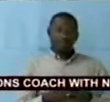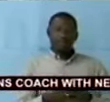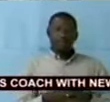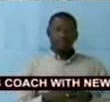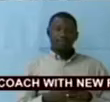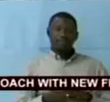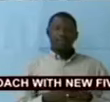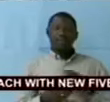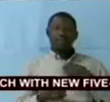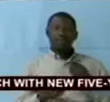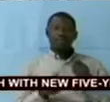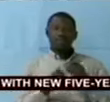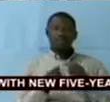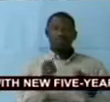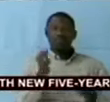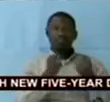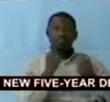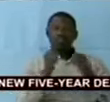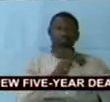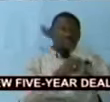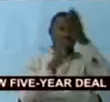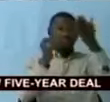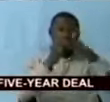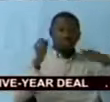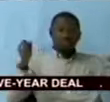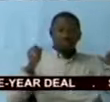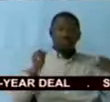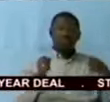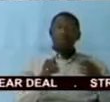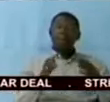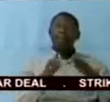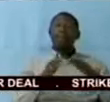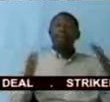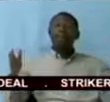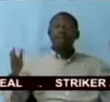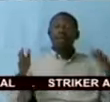This was a truck, 10-wheel truck.